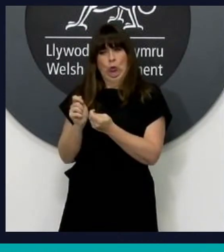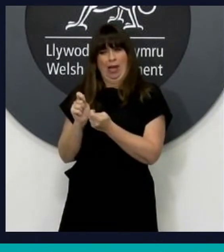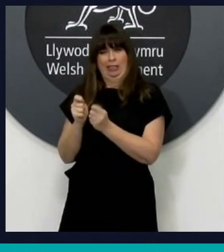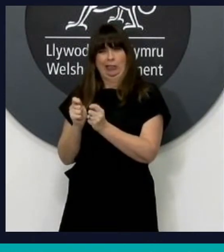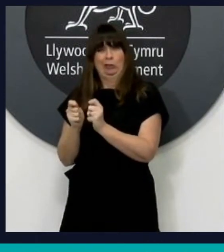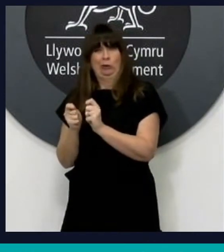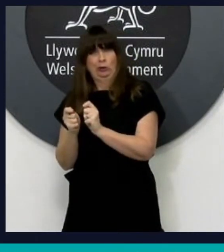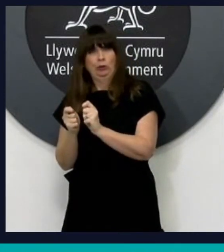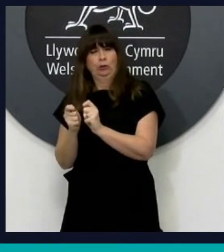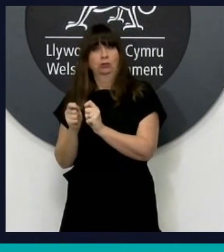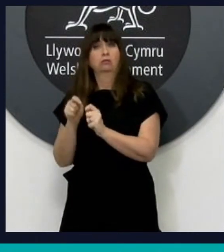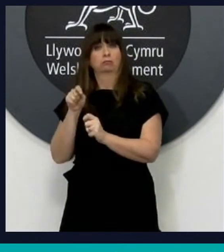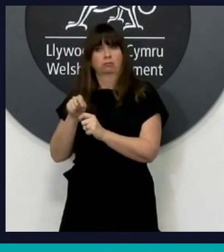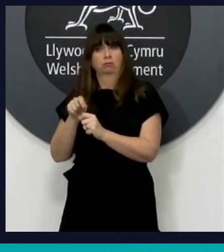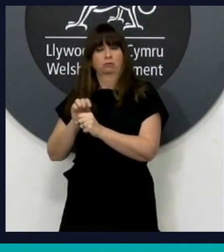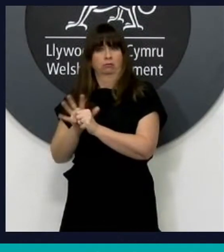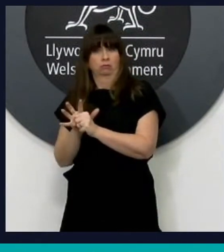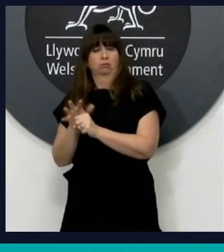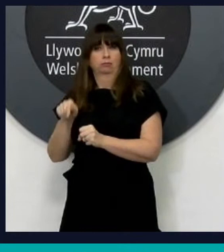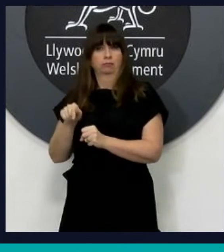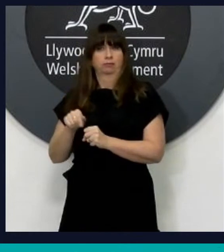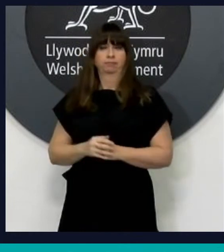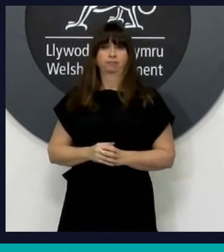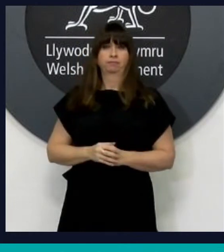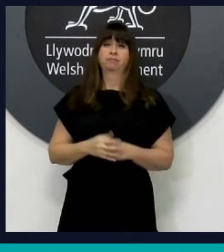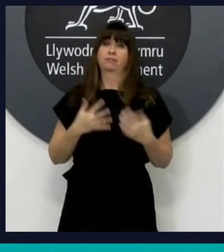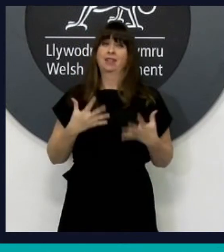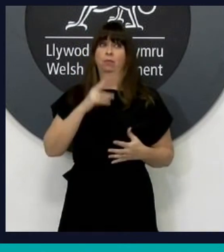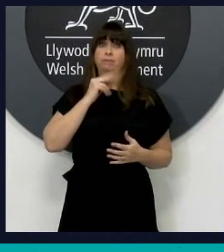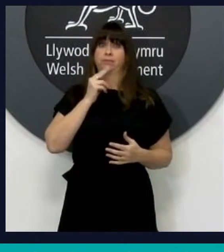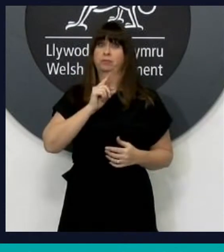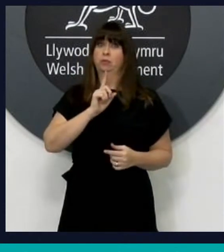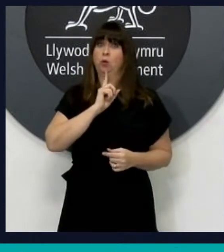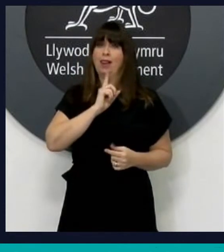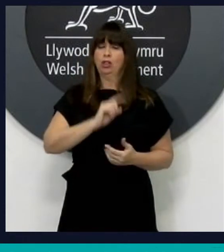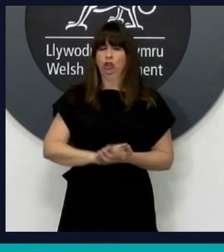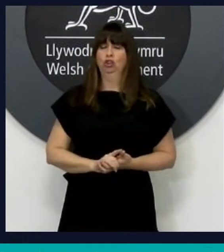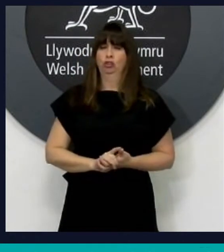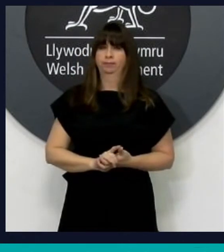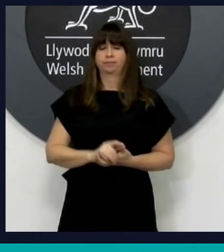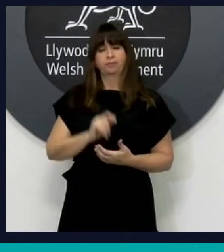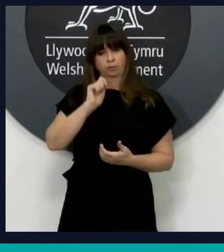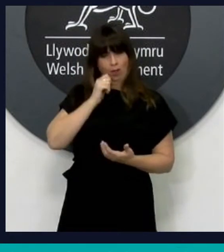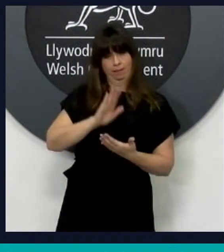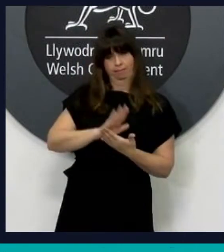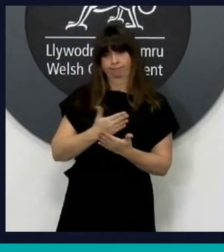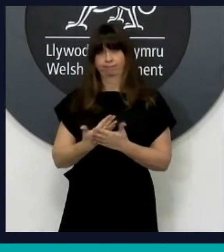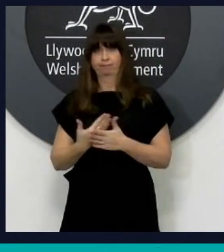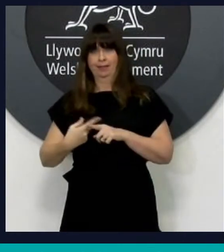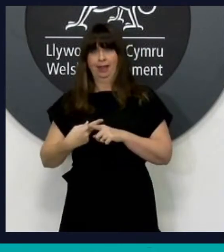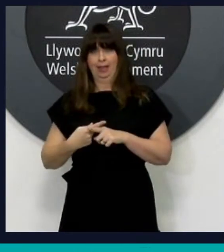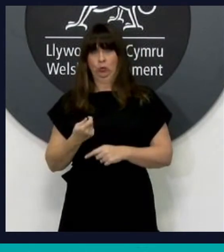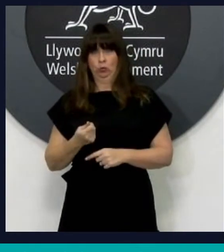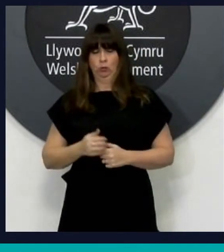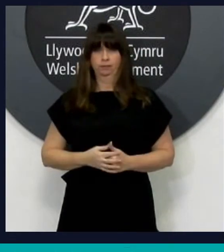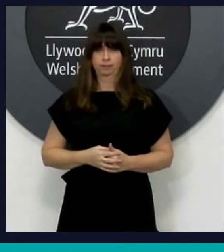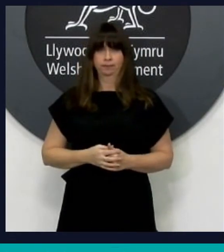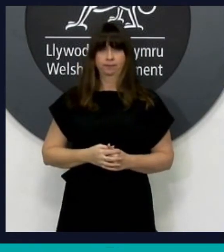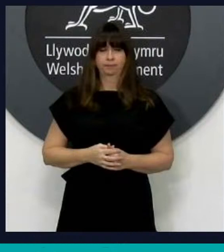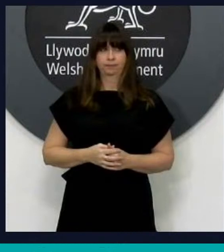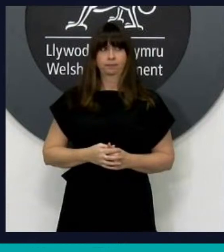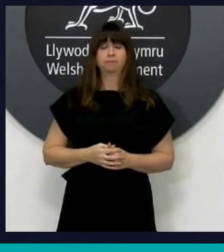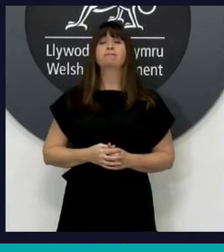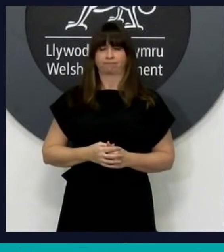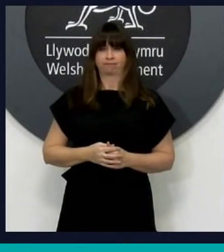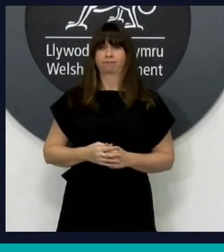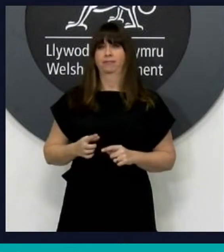ac yn un ni'n Cymru o ddifri. Mae llawer o hyd I ni ddim yn gwybod am yr amrywiolyn hwn.